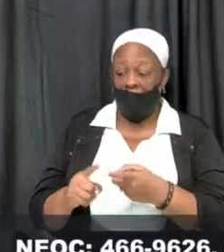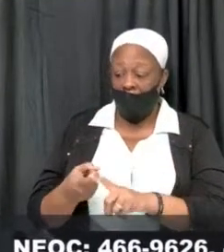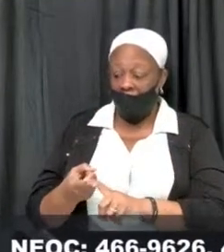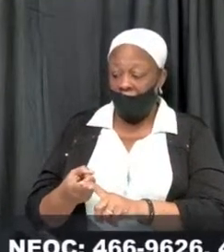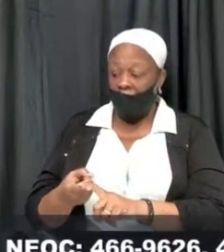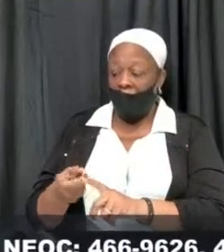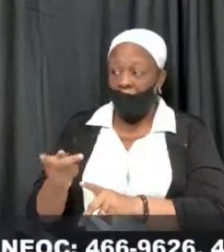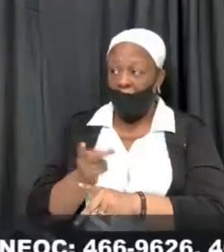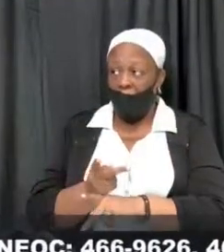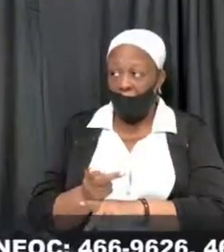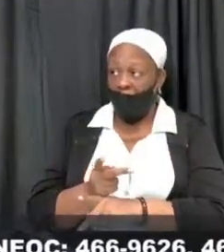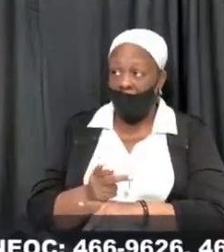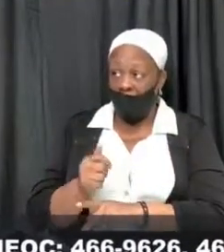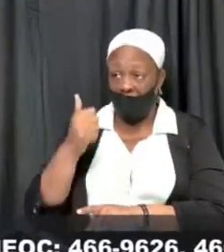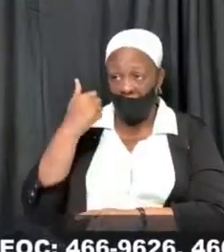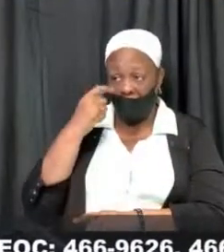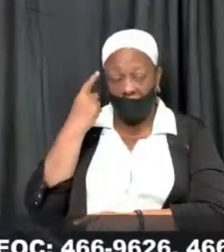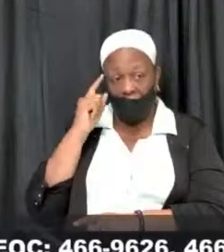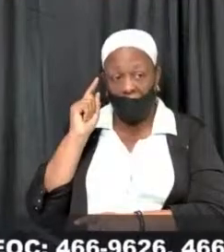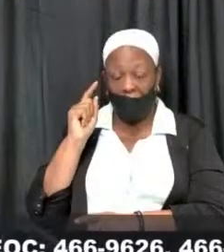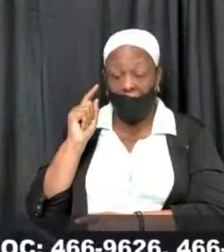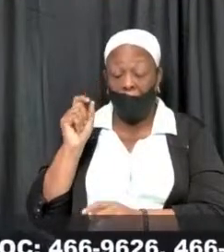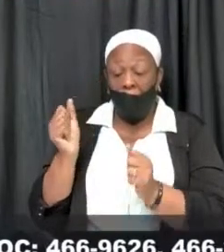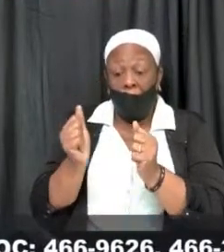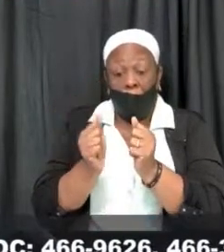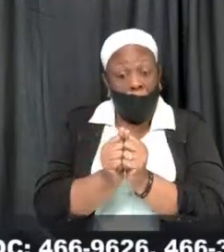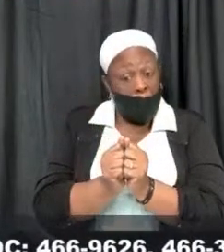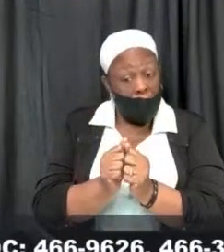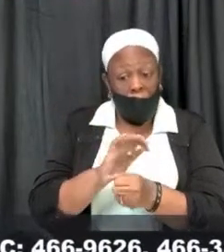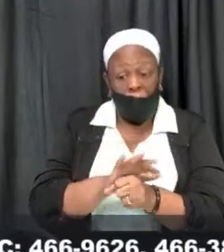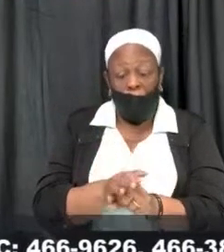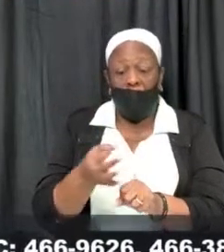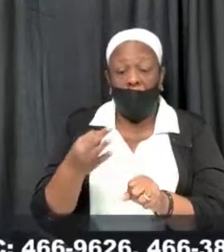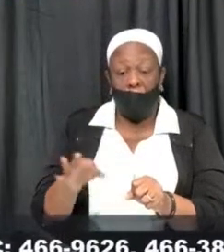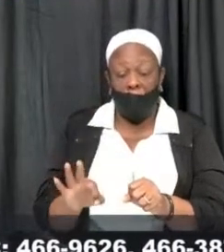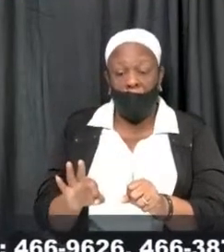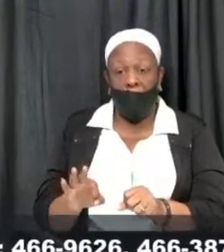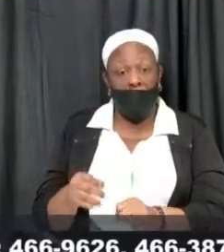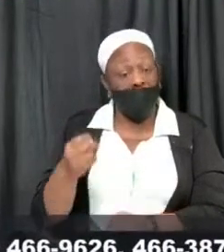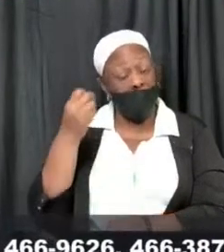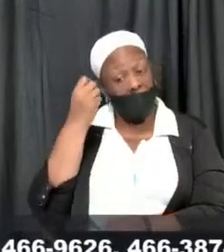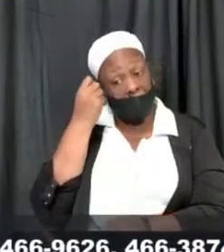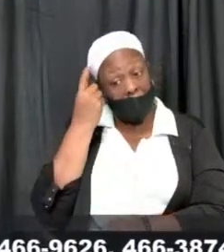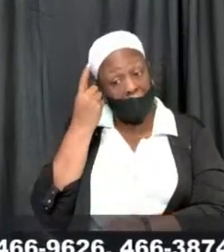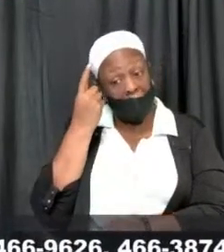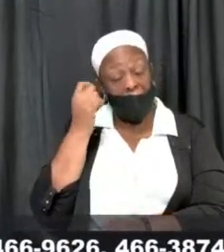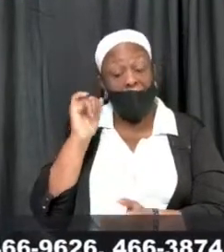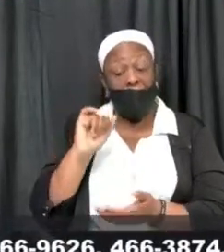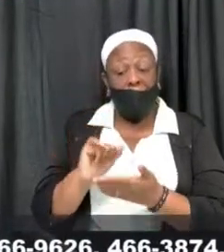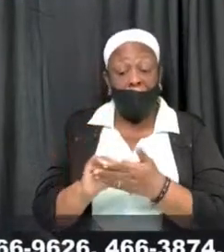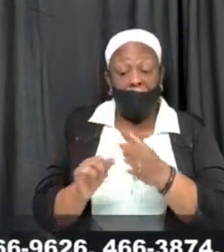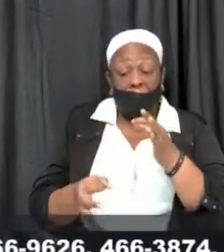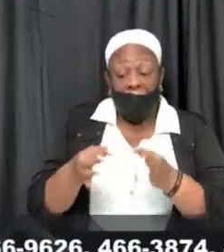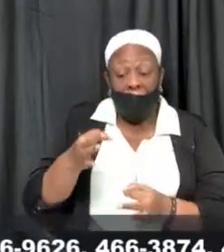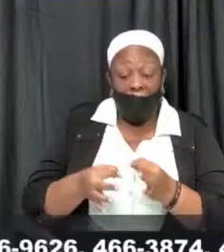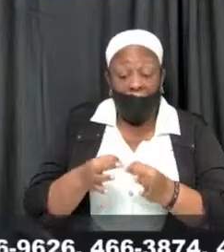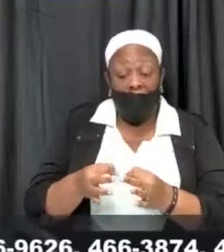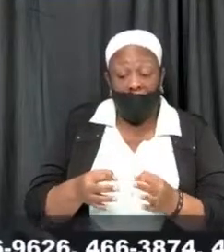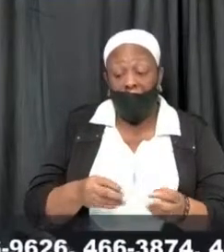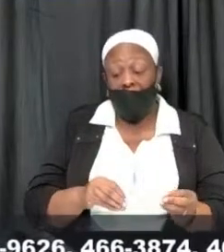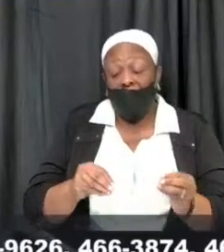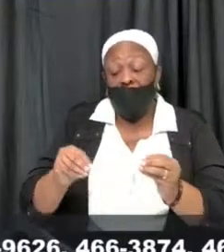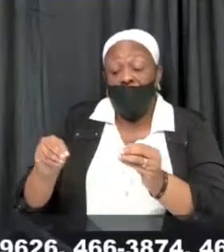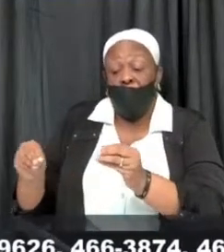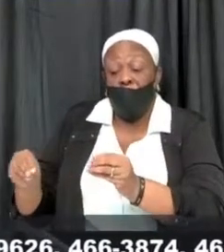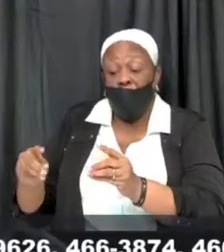keepers. In the context of COVID-19, you would understand that sheltering, if we are impacted by a